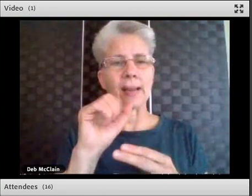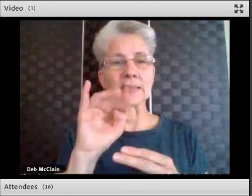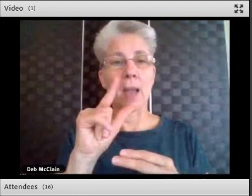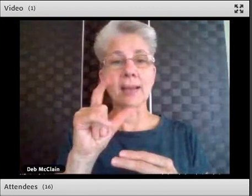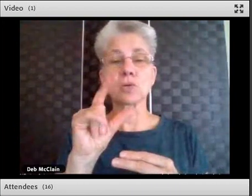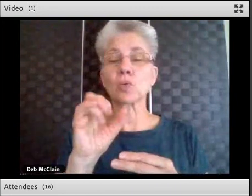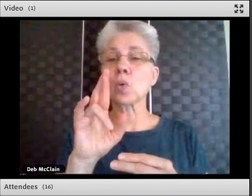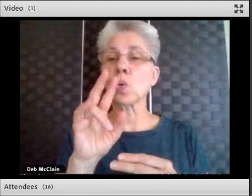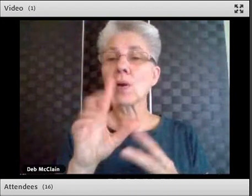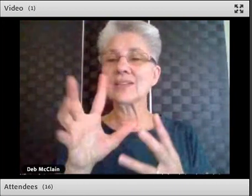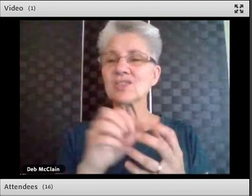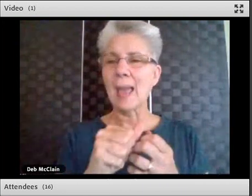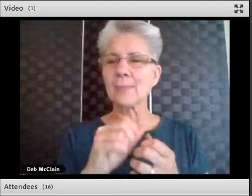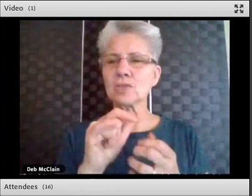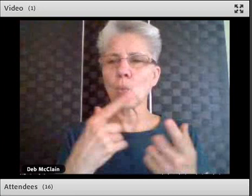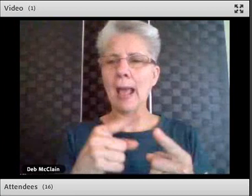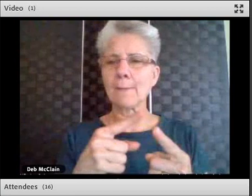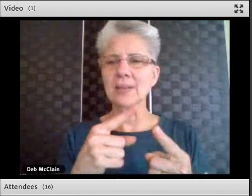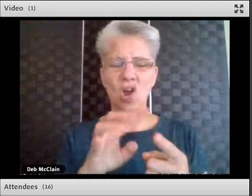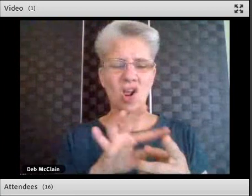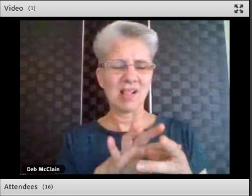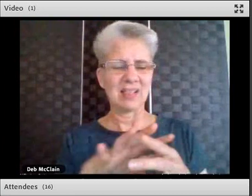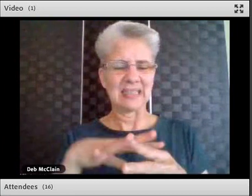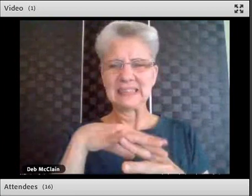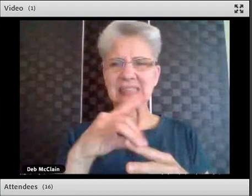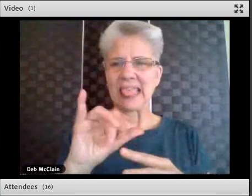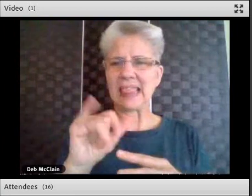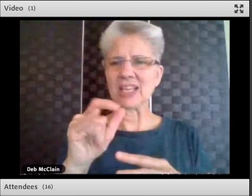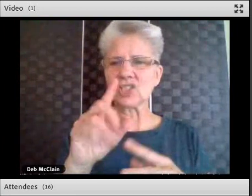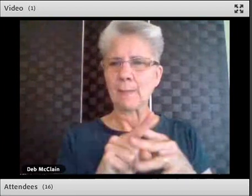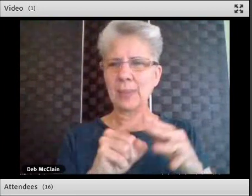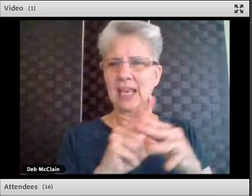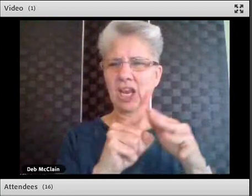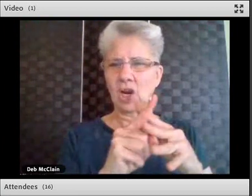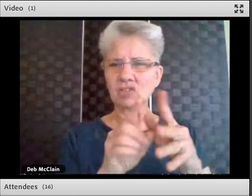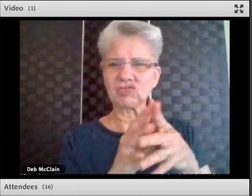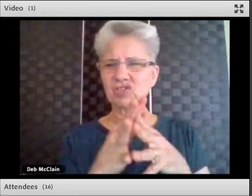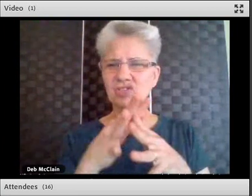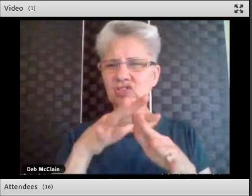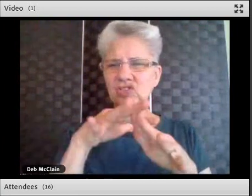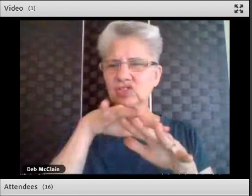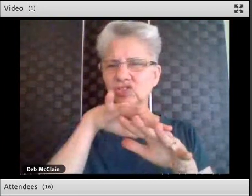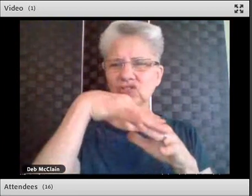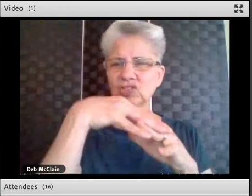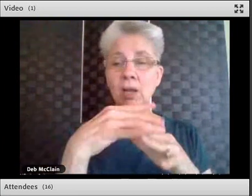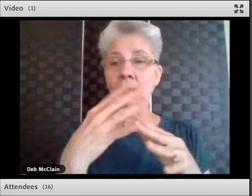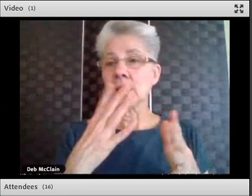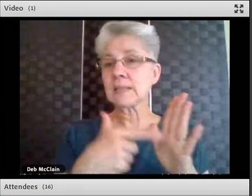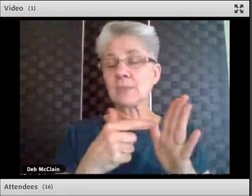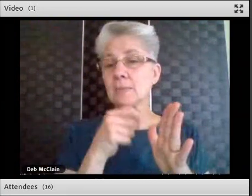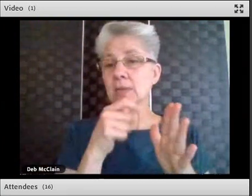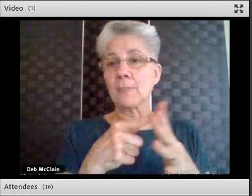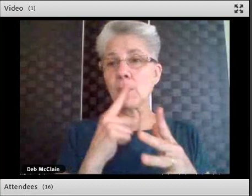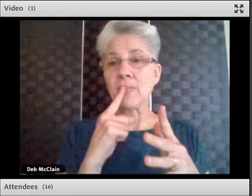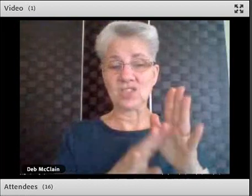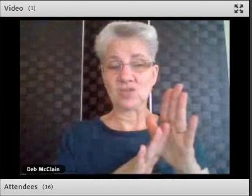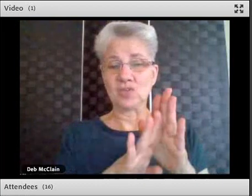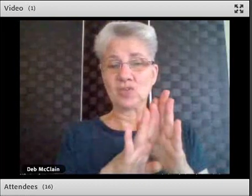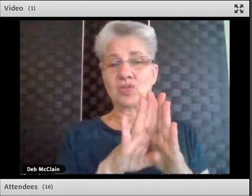that lesions will appear. Sometimes lesions won't even appear, but they'll